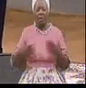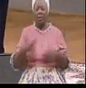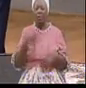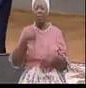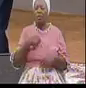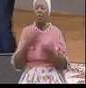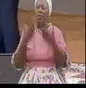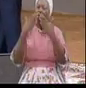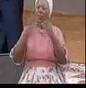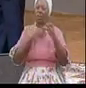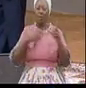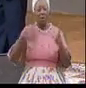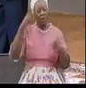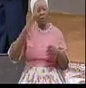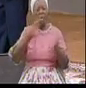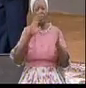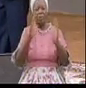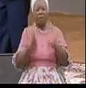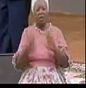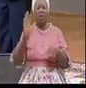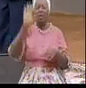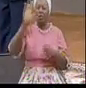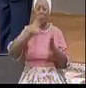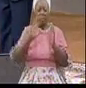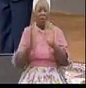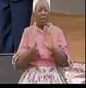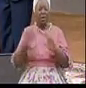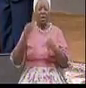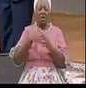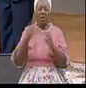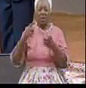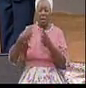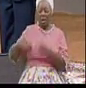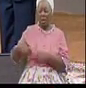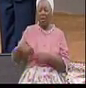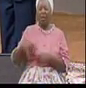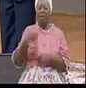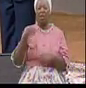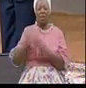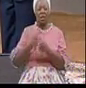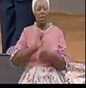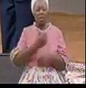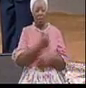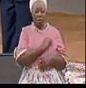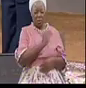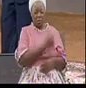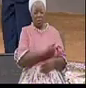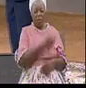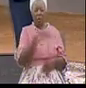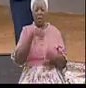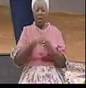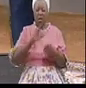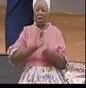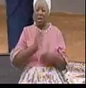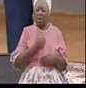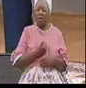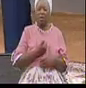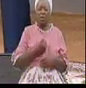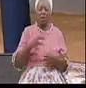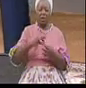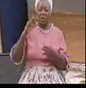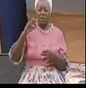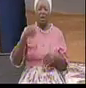you, Lord, for your presence in the heart, in our soul, in our spirit, in our